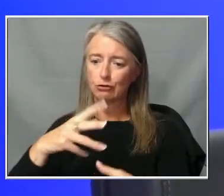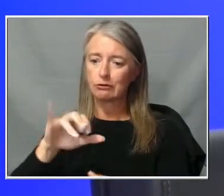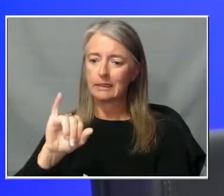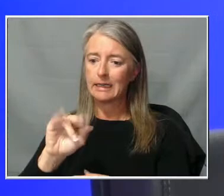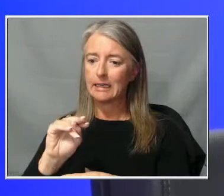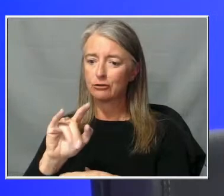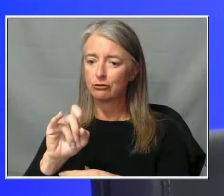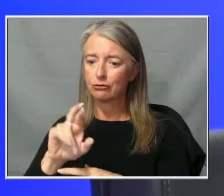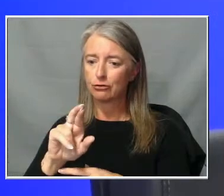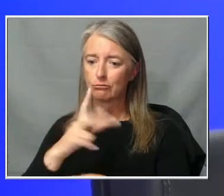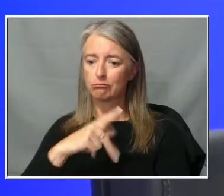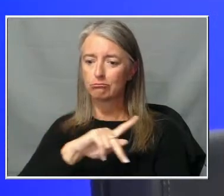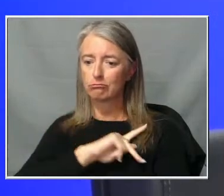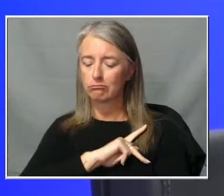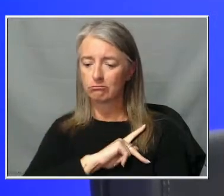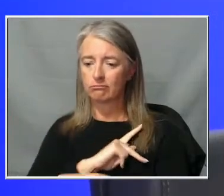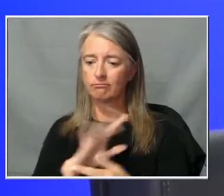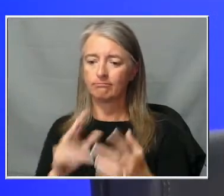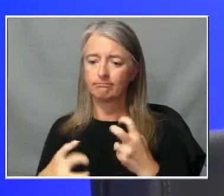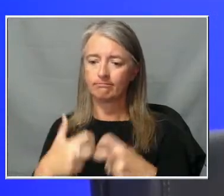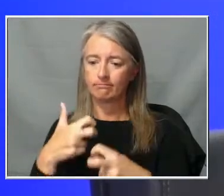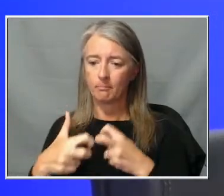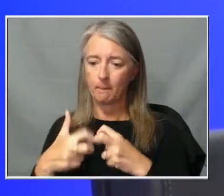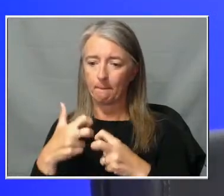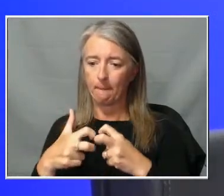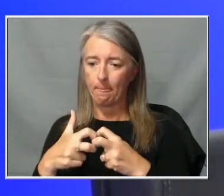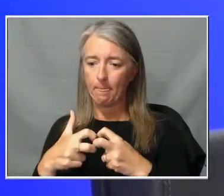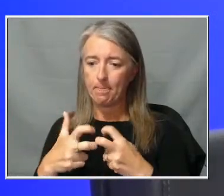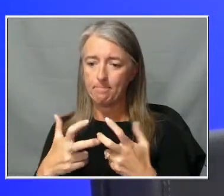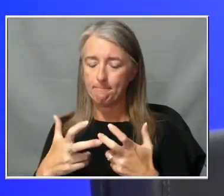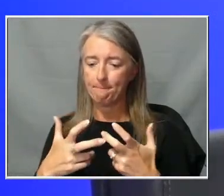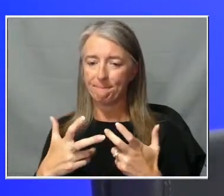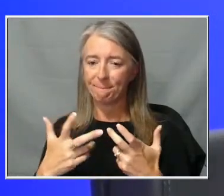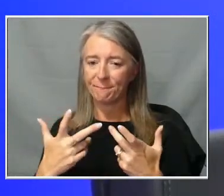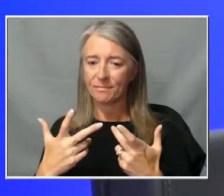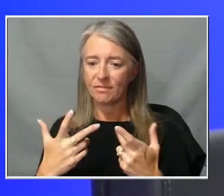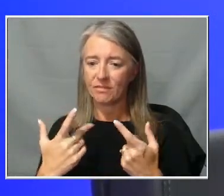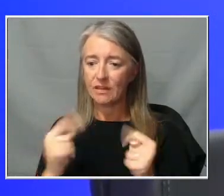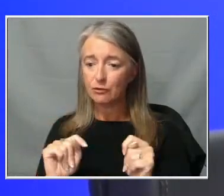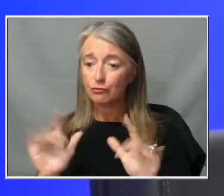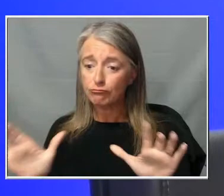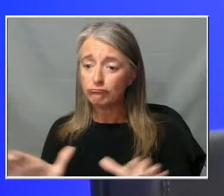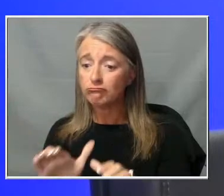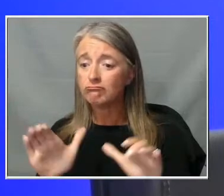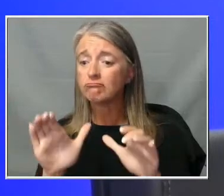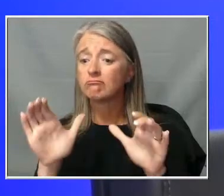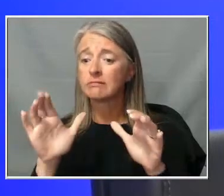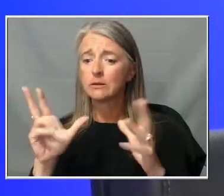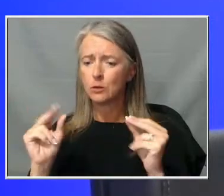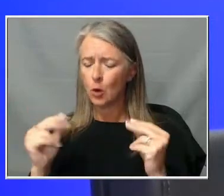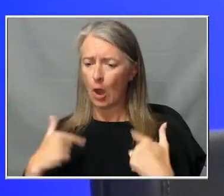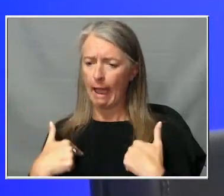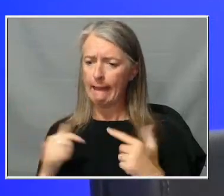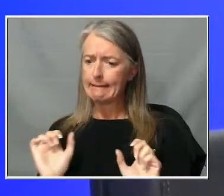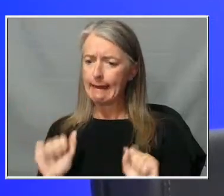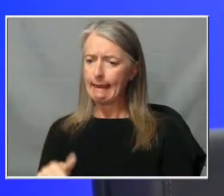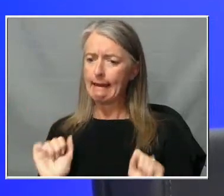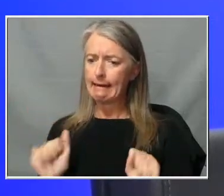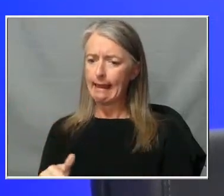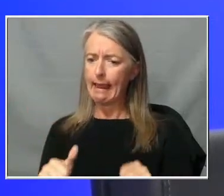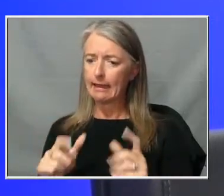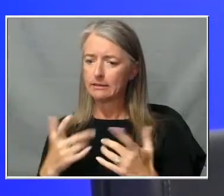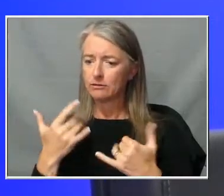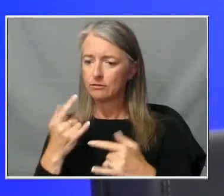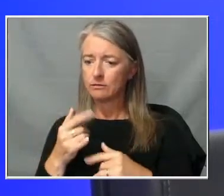work. And then they're trying to overcompensate because they want to perform and they want to say, no, I can do this. And maybe driving,